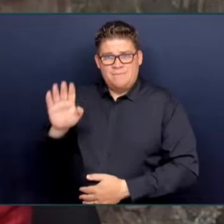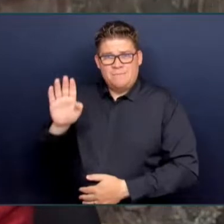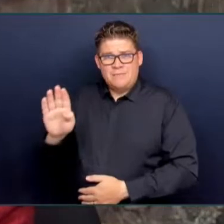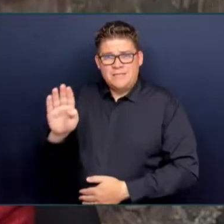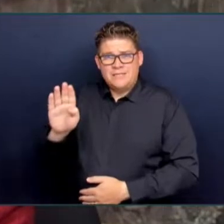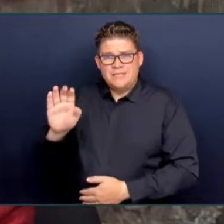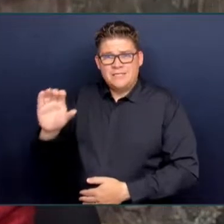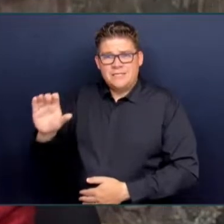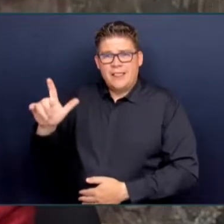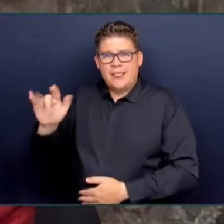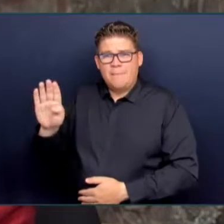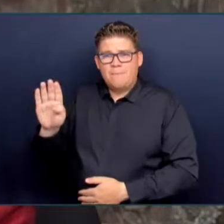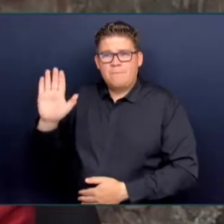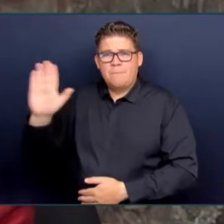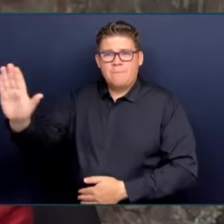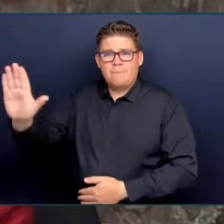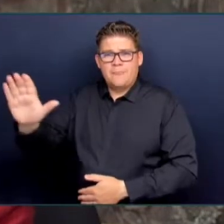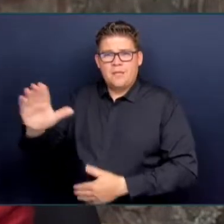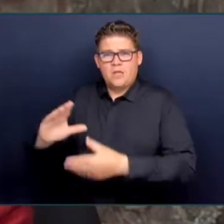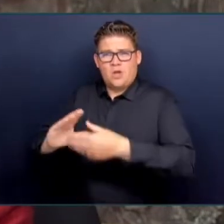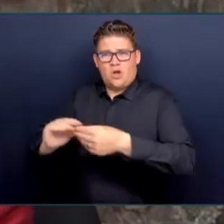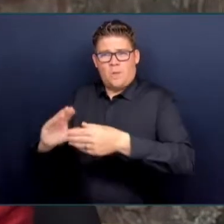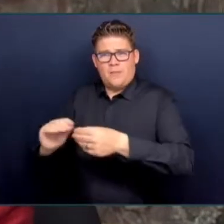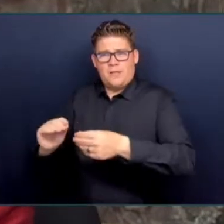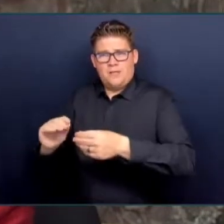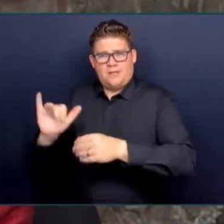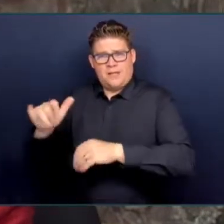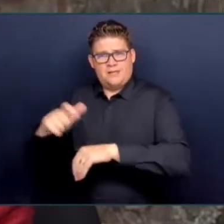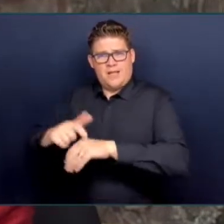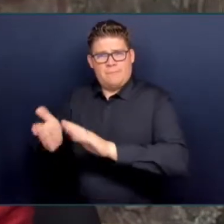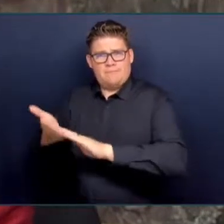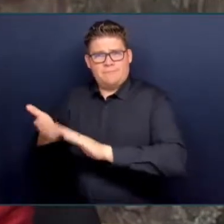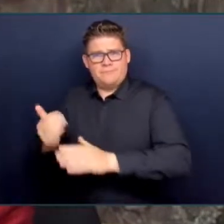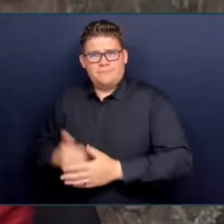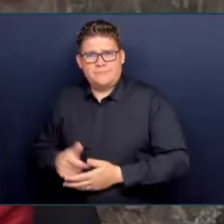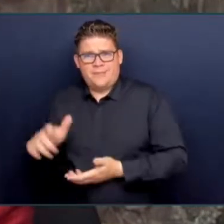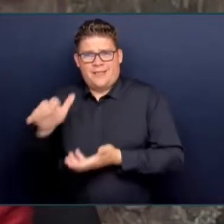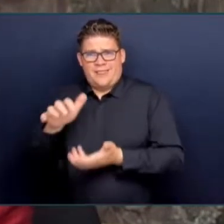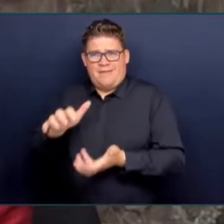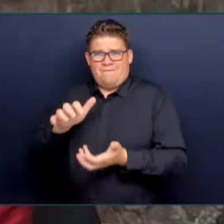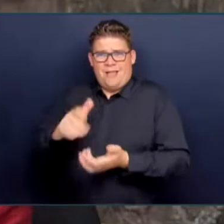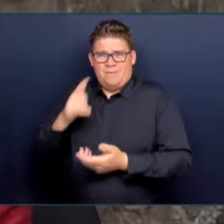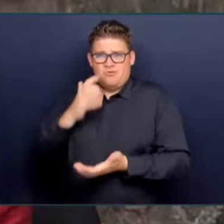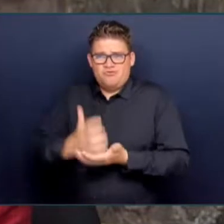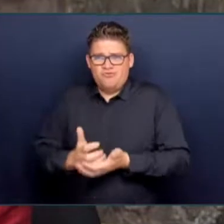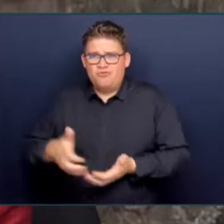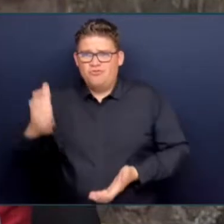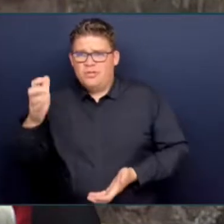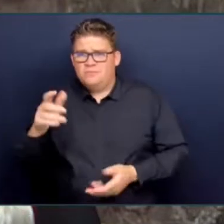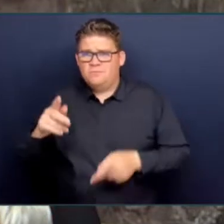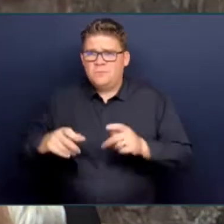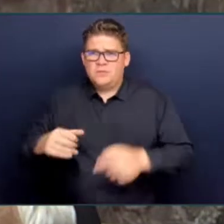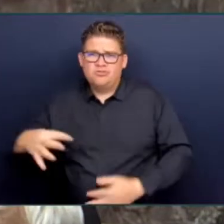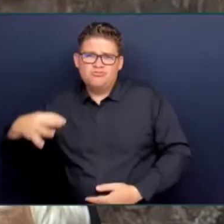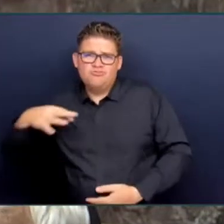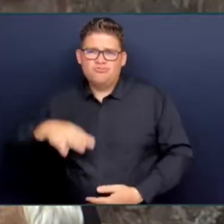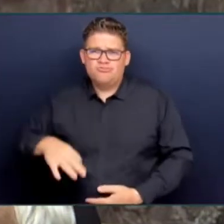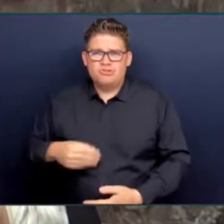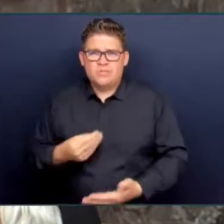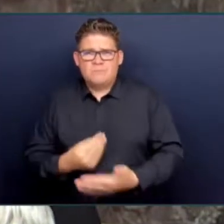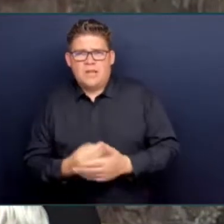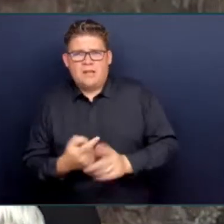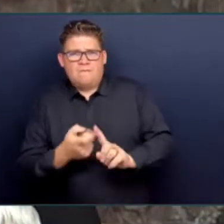that the wealthiest people in this province were making tons of money on housing. Members, please.